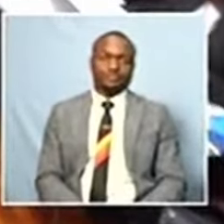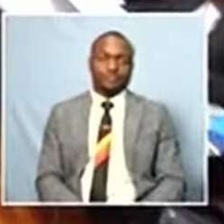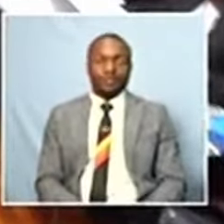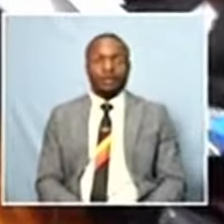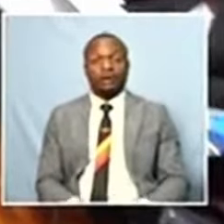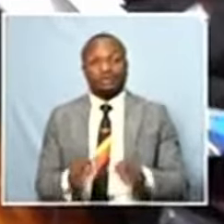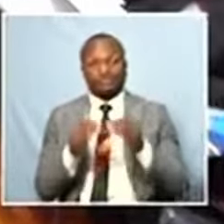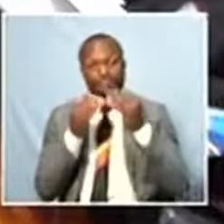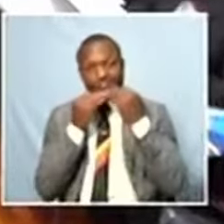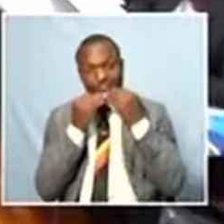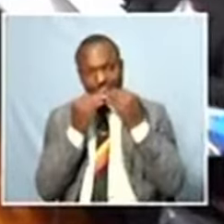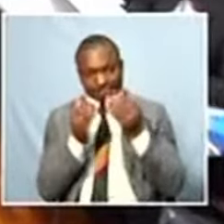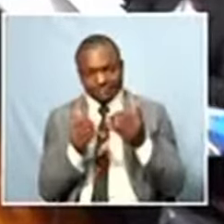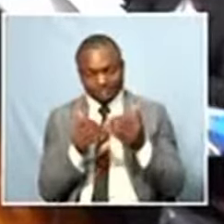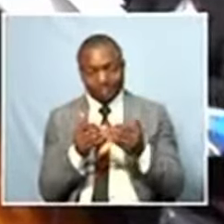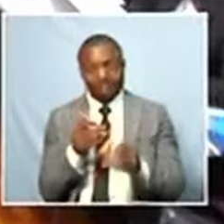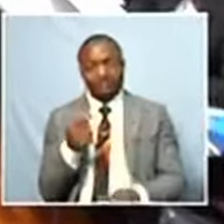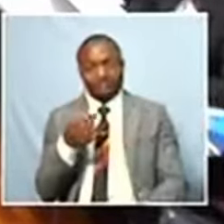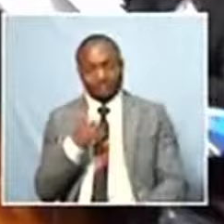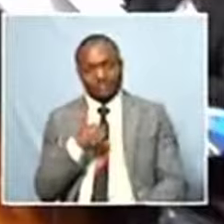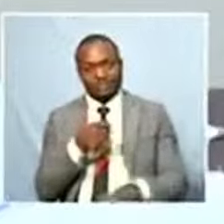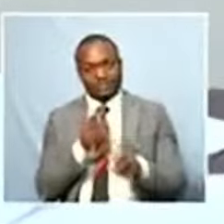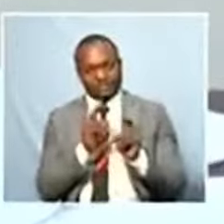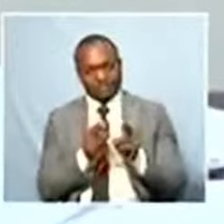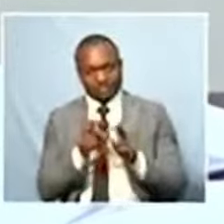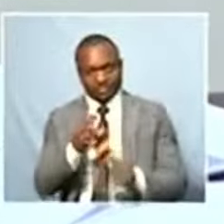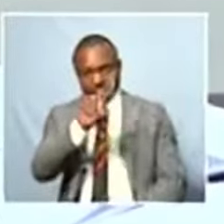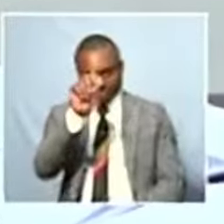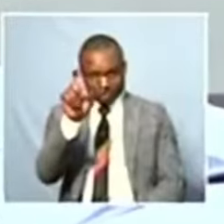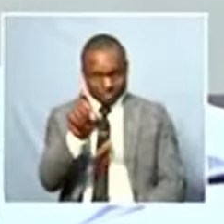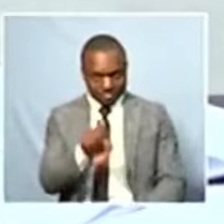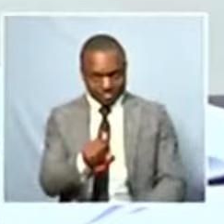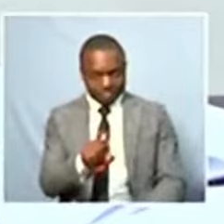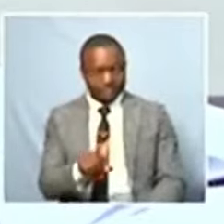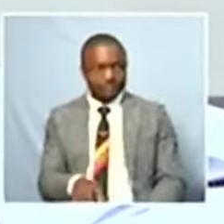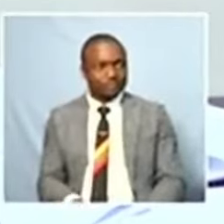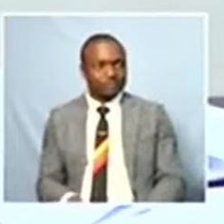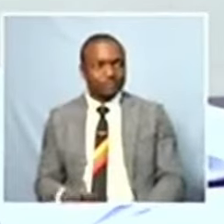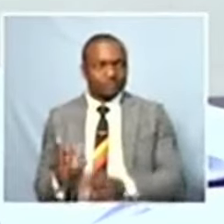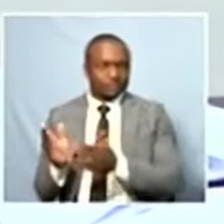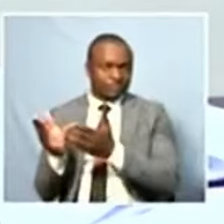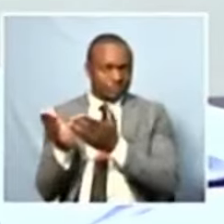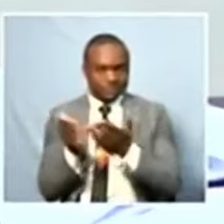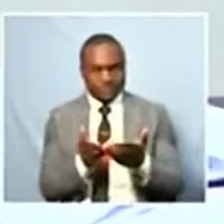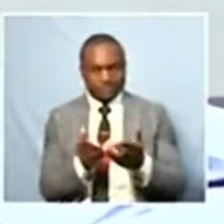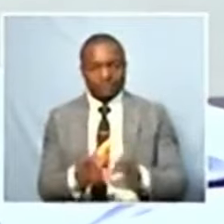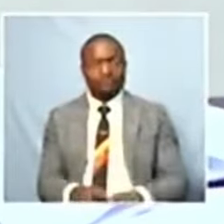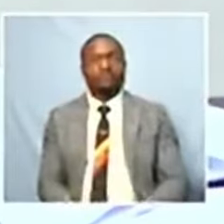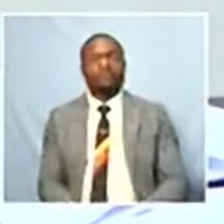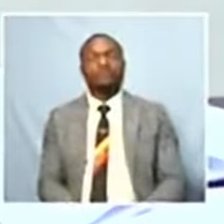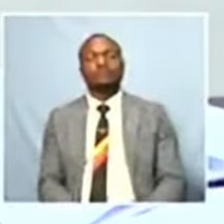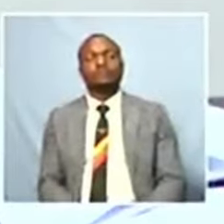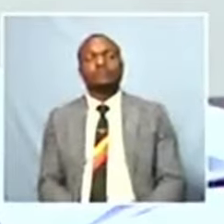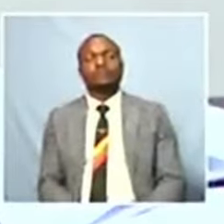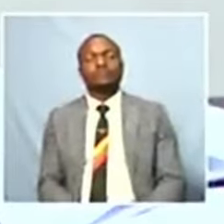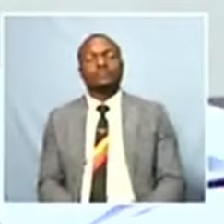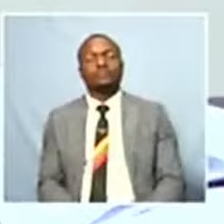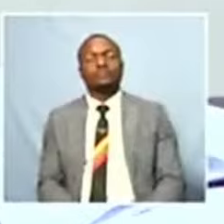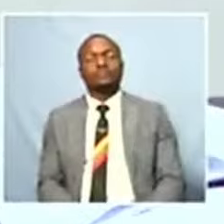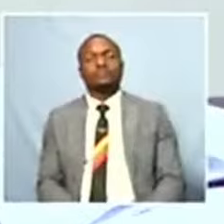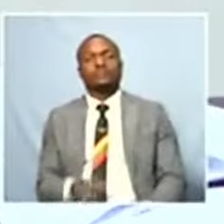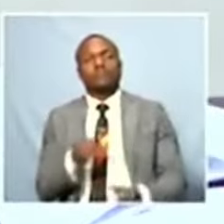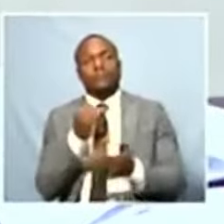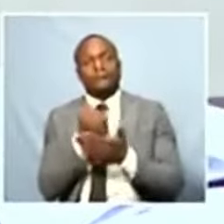Thank you. I will respond on the questions that have been raised on the rationale